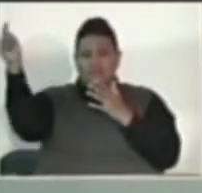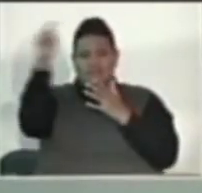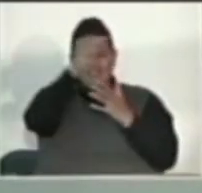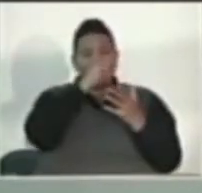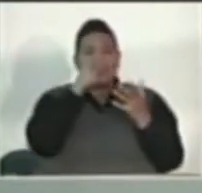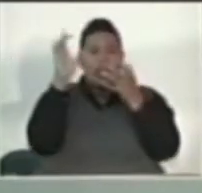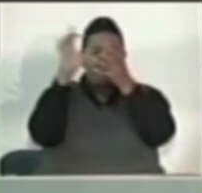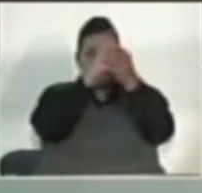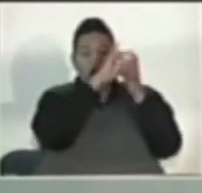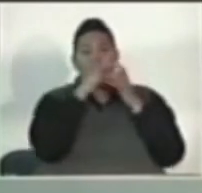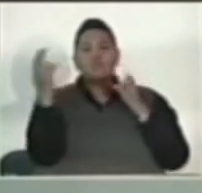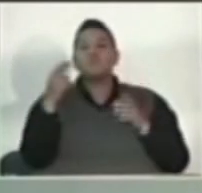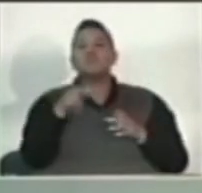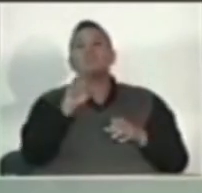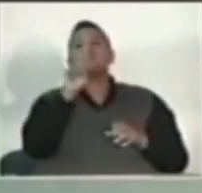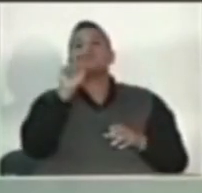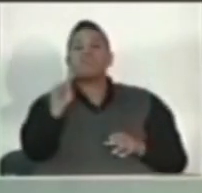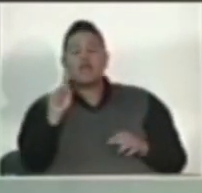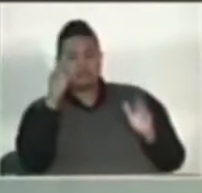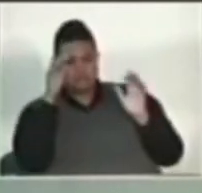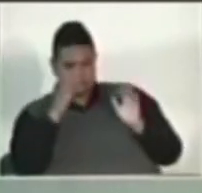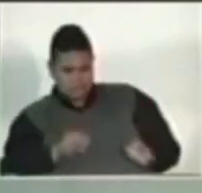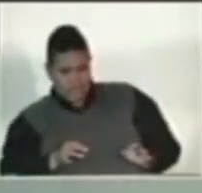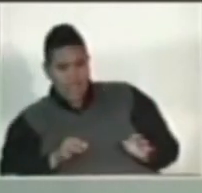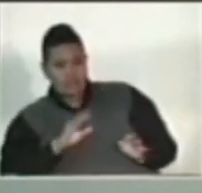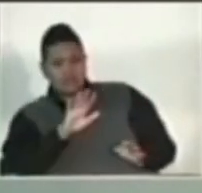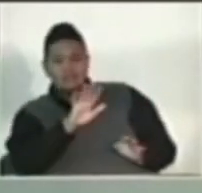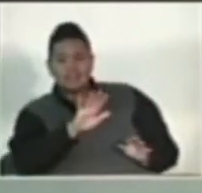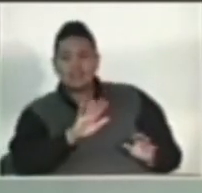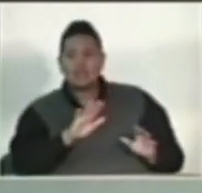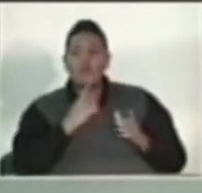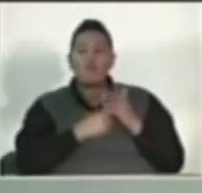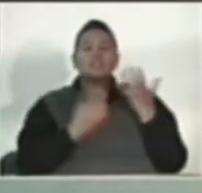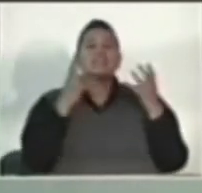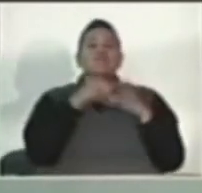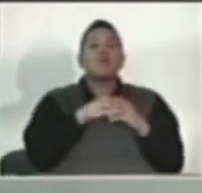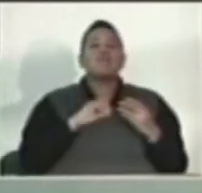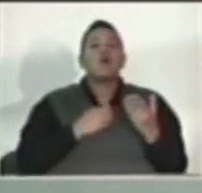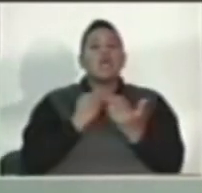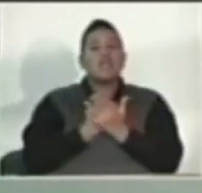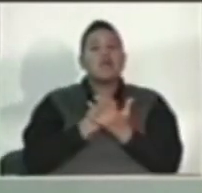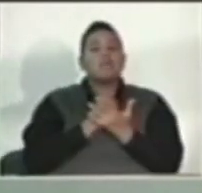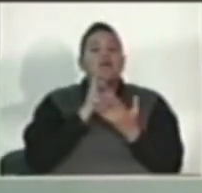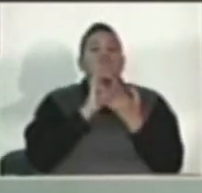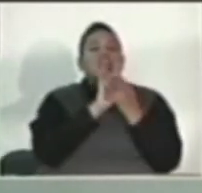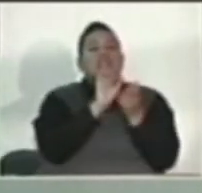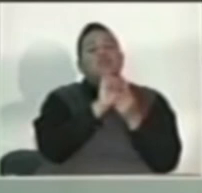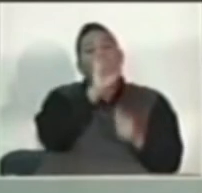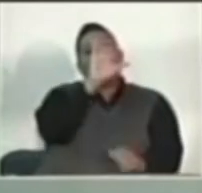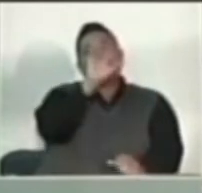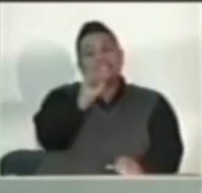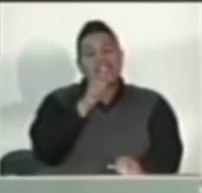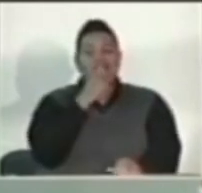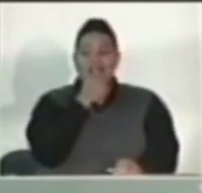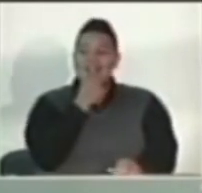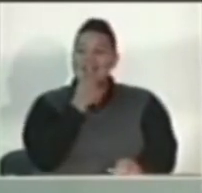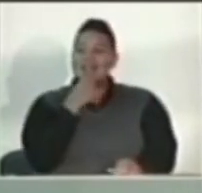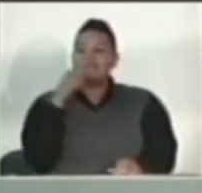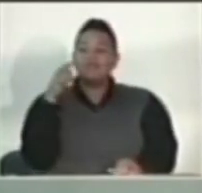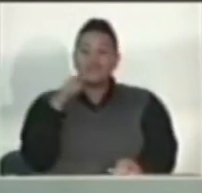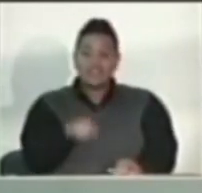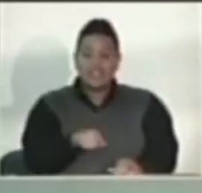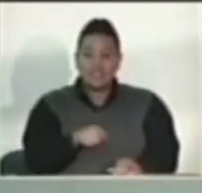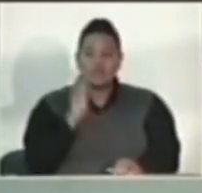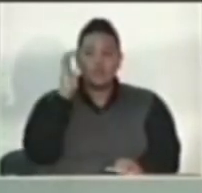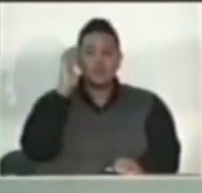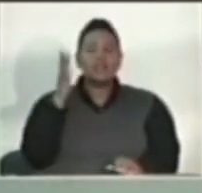use these rankings to determine the state of affairs in our economy as it relates to ICT. This, Mr. Speaker,